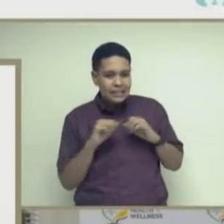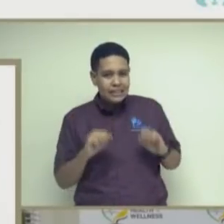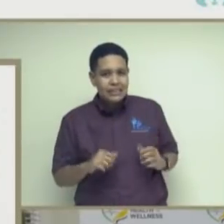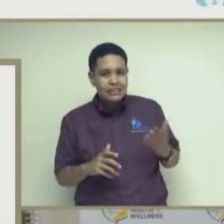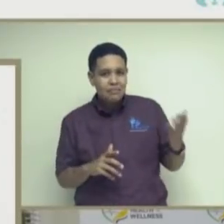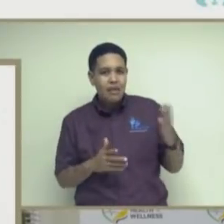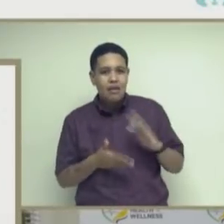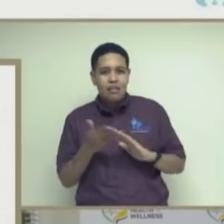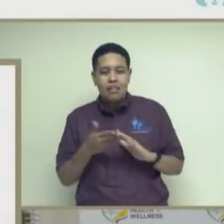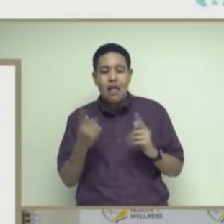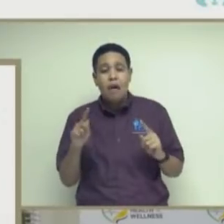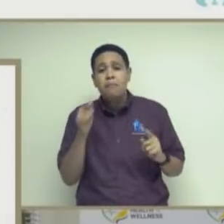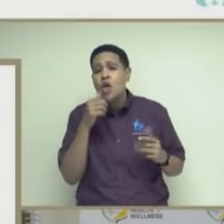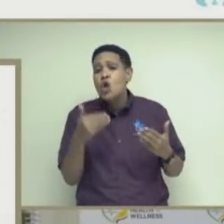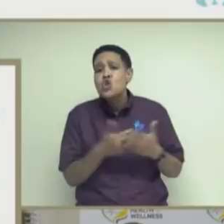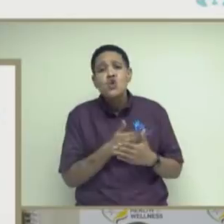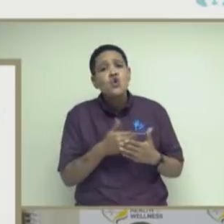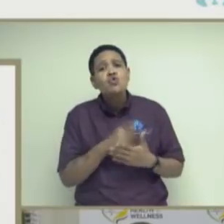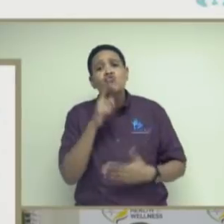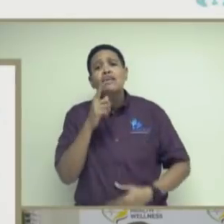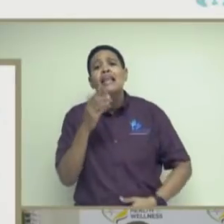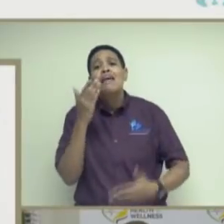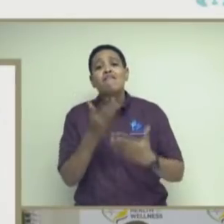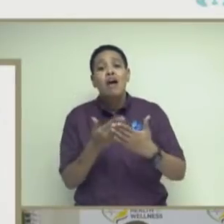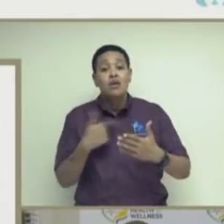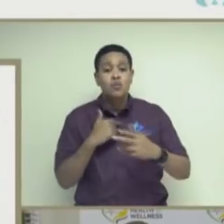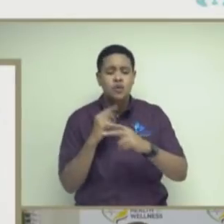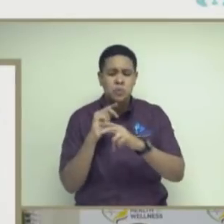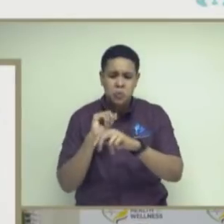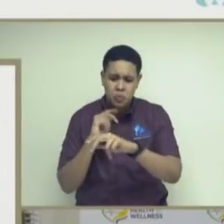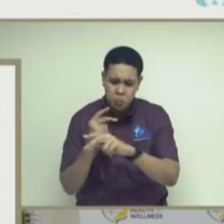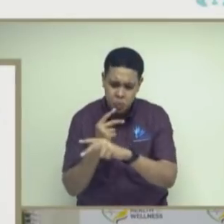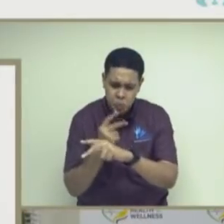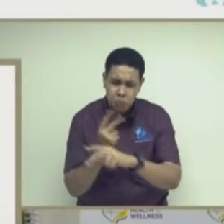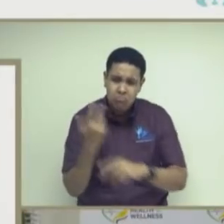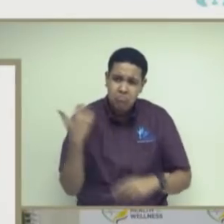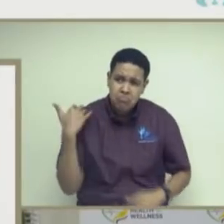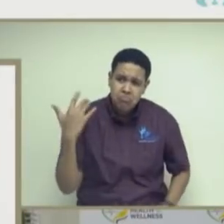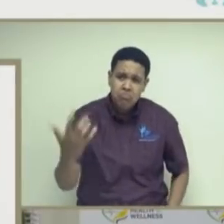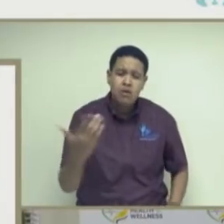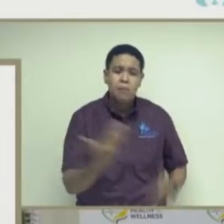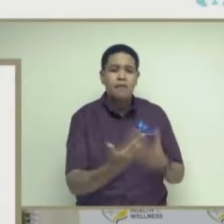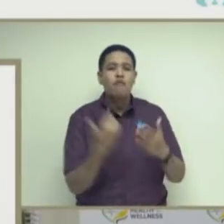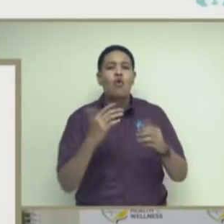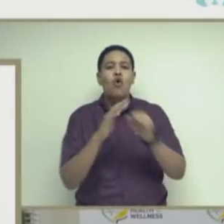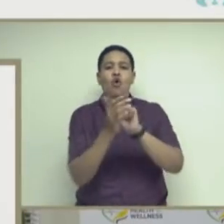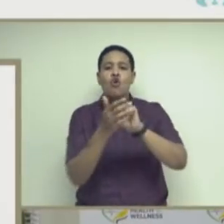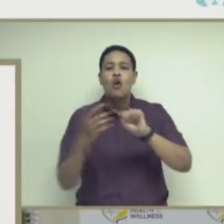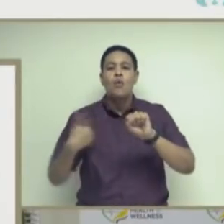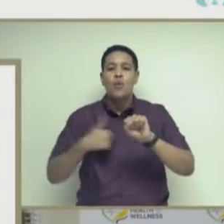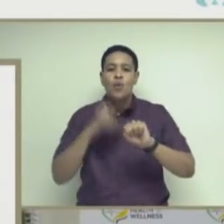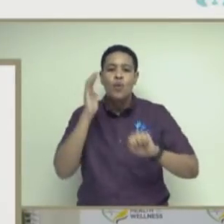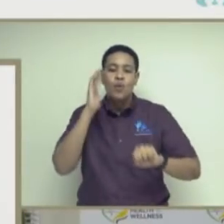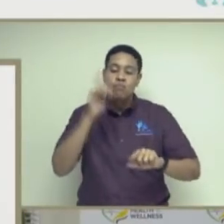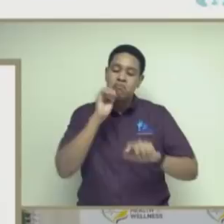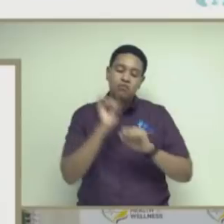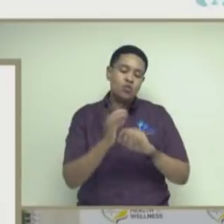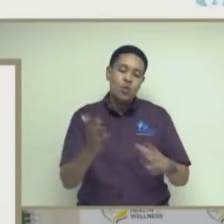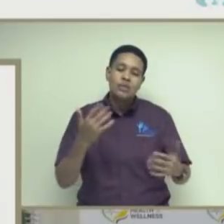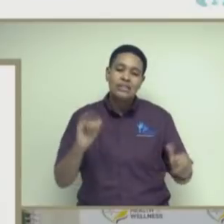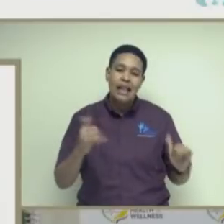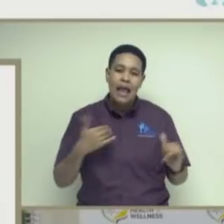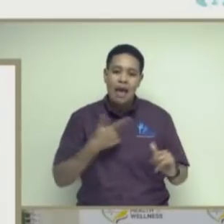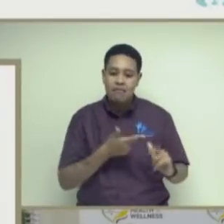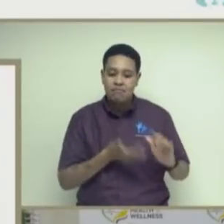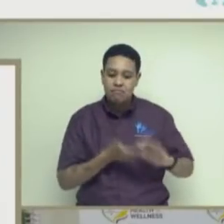is not new. This is a fact that we have been working on before COVID, and we will, I'm sure, still